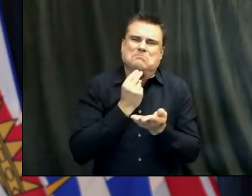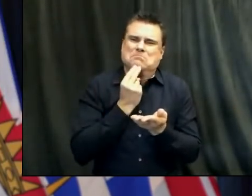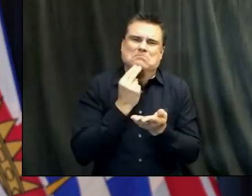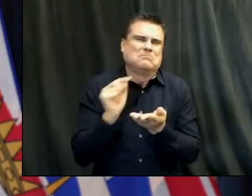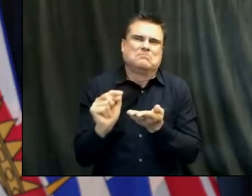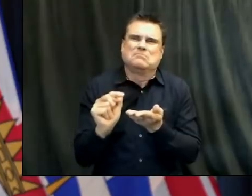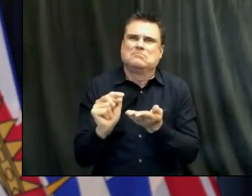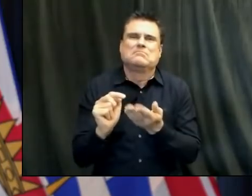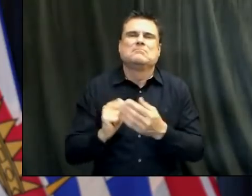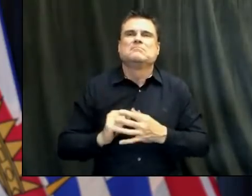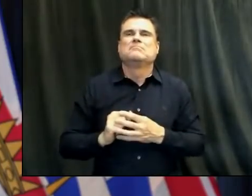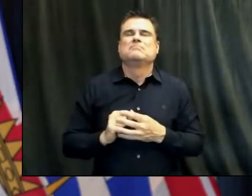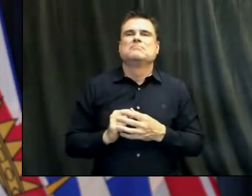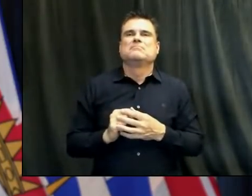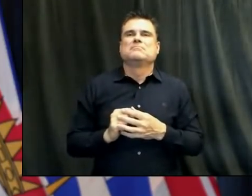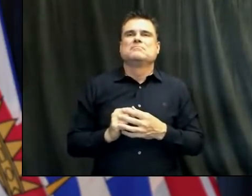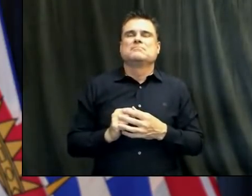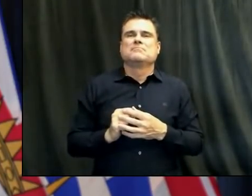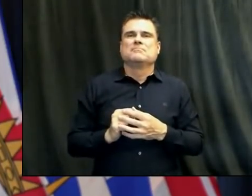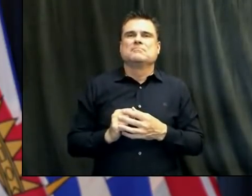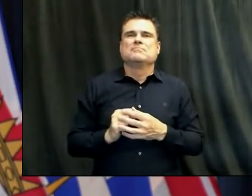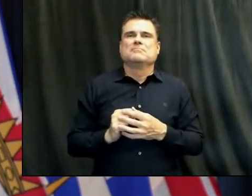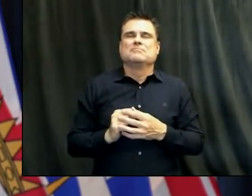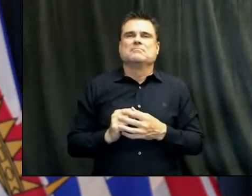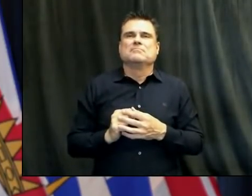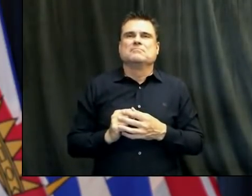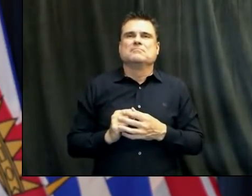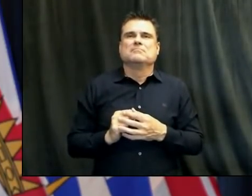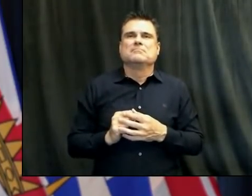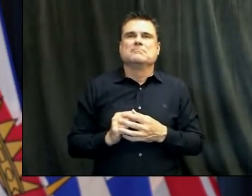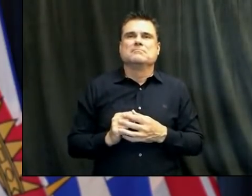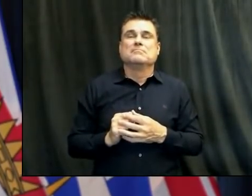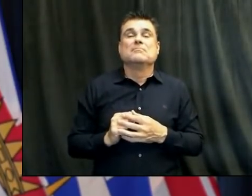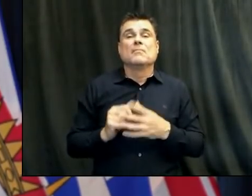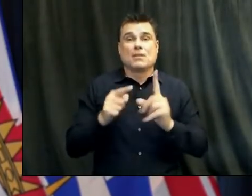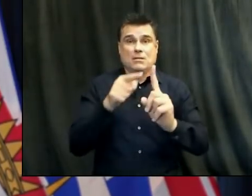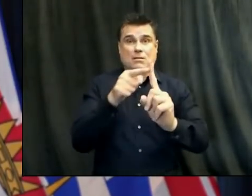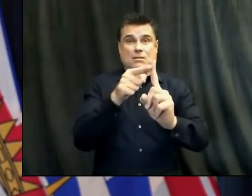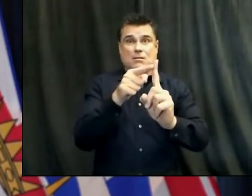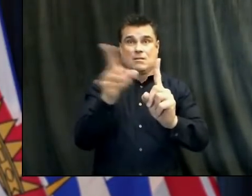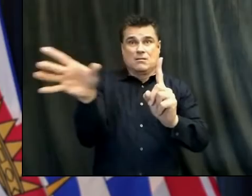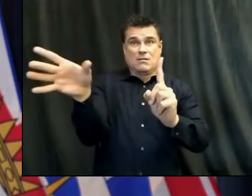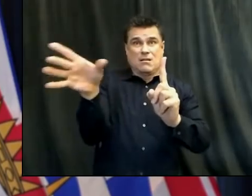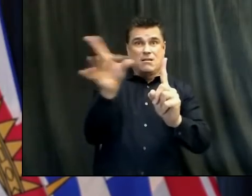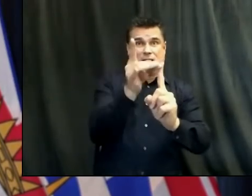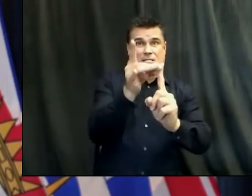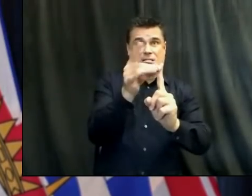many people linked to schools or isolating at homes among the more than 10,000 that you listed today?